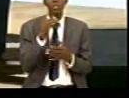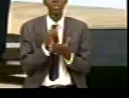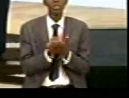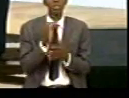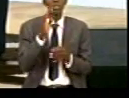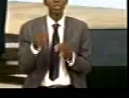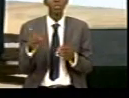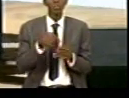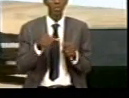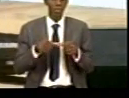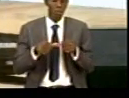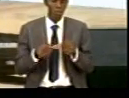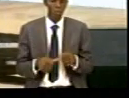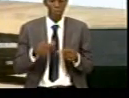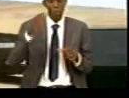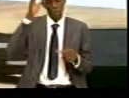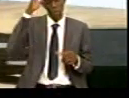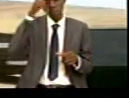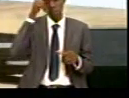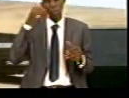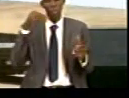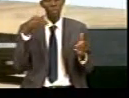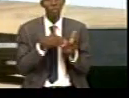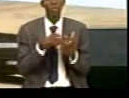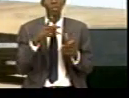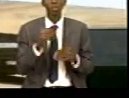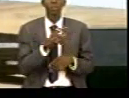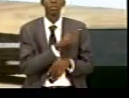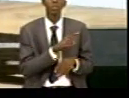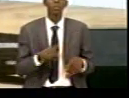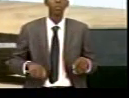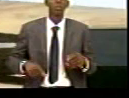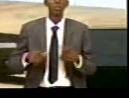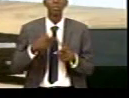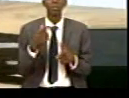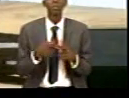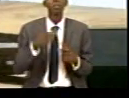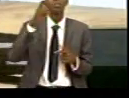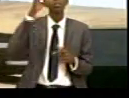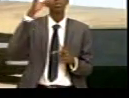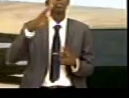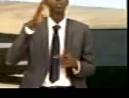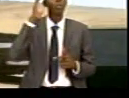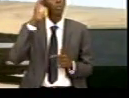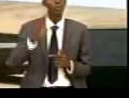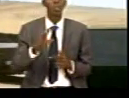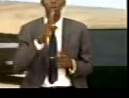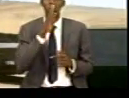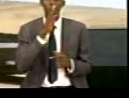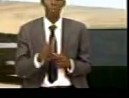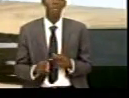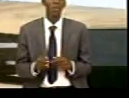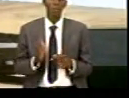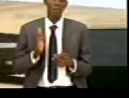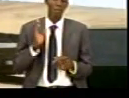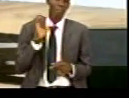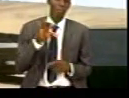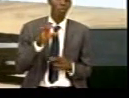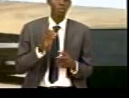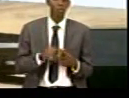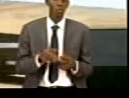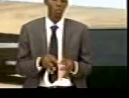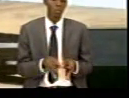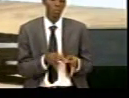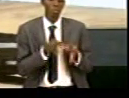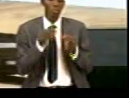remain rebellious against the Lord, then God will be forced to delay the rapture.